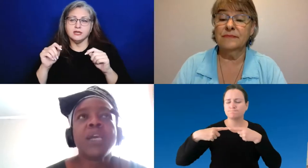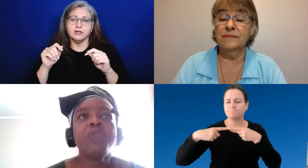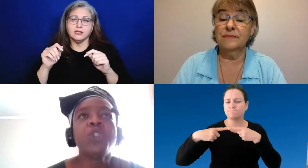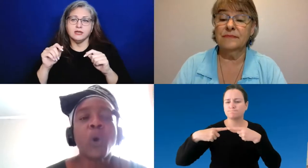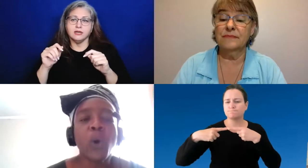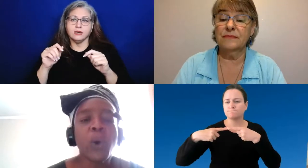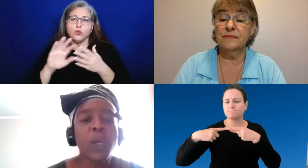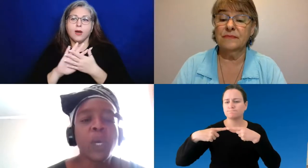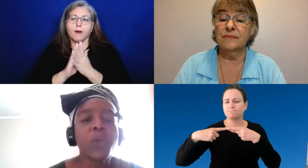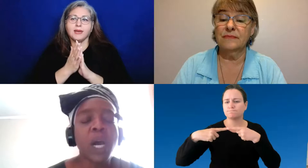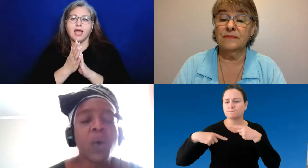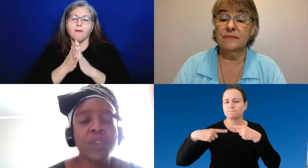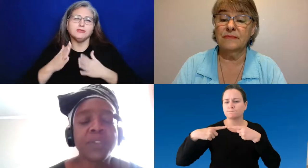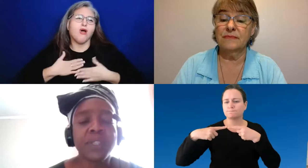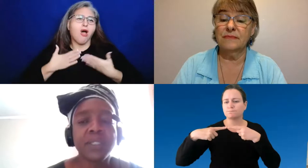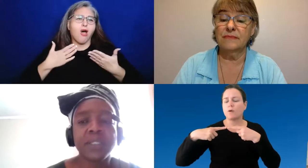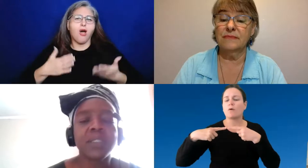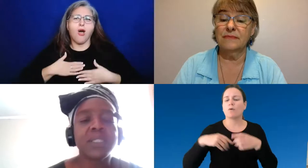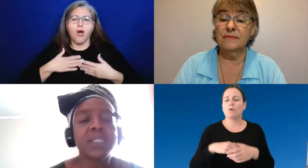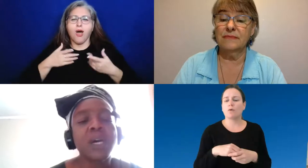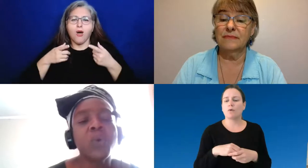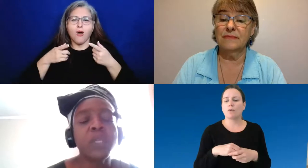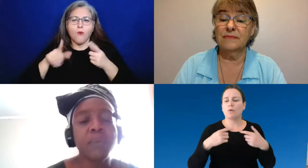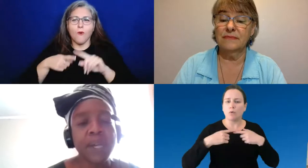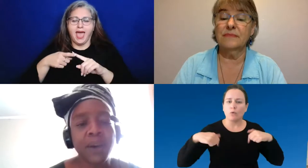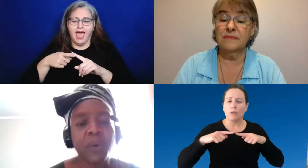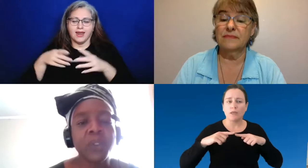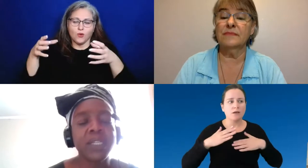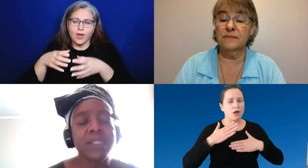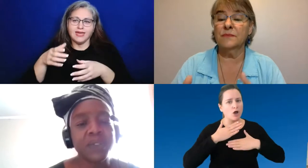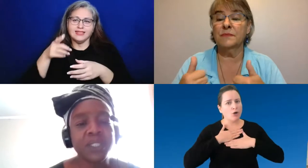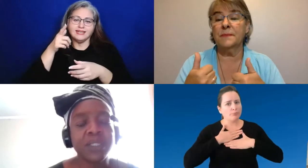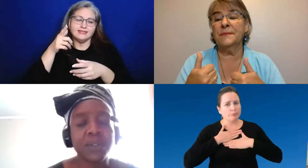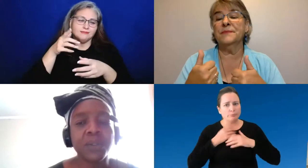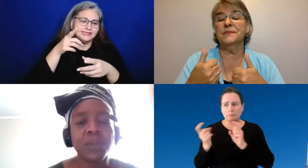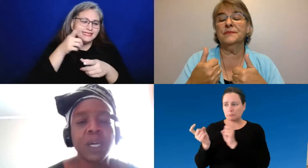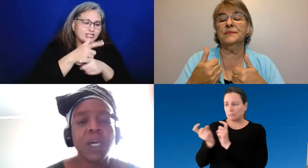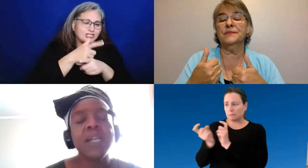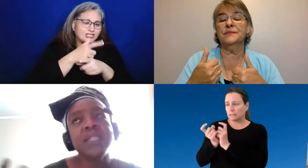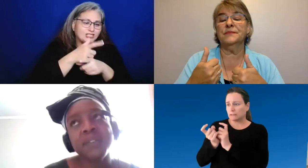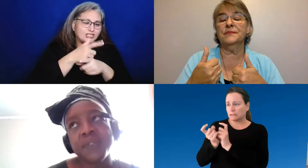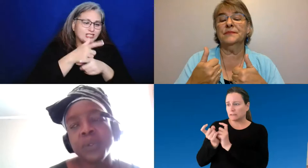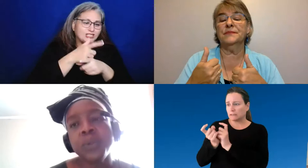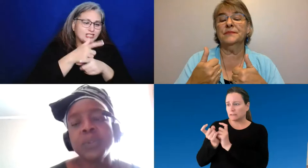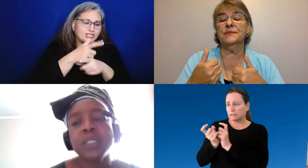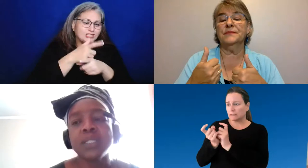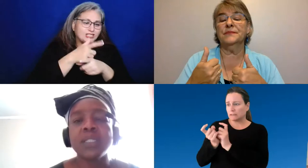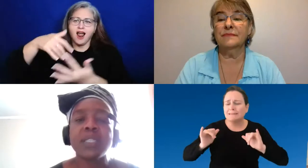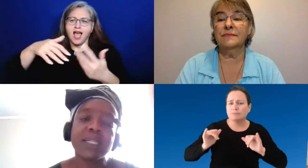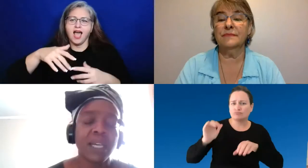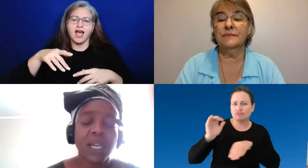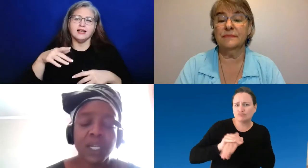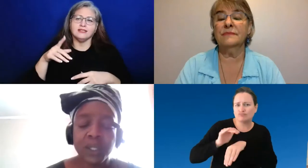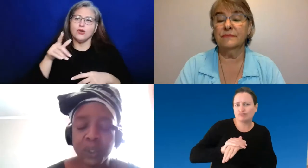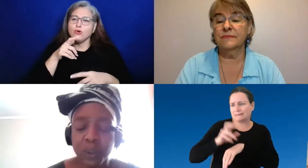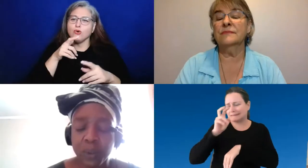you became joy when you are with this sisterhood and brotherhood and deaf, and deaf hoods,